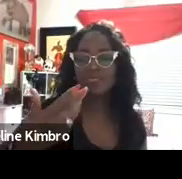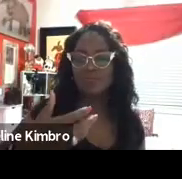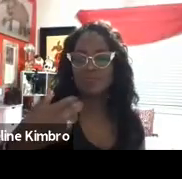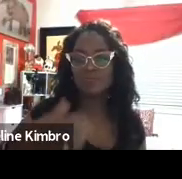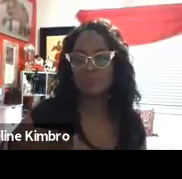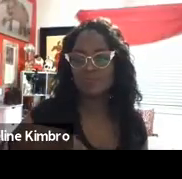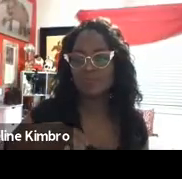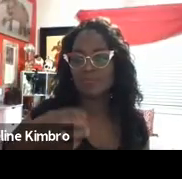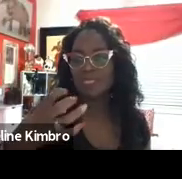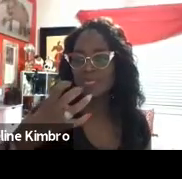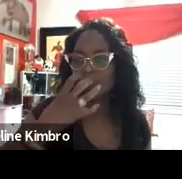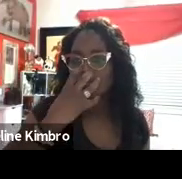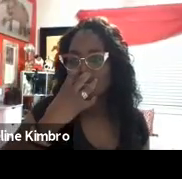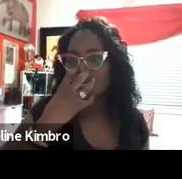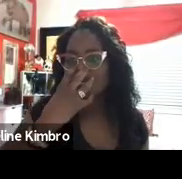Ambulance.